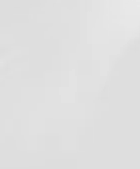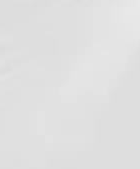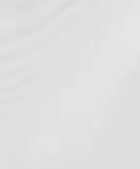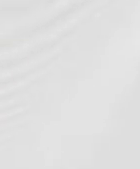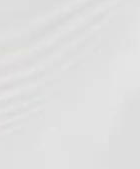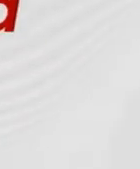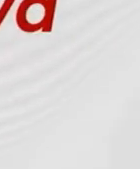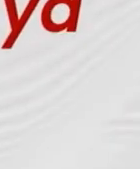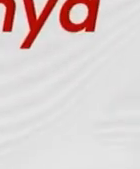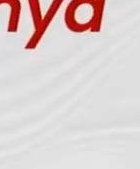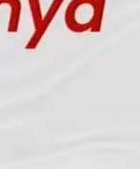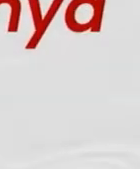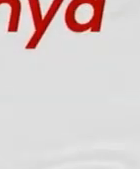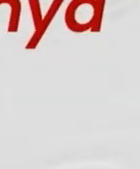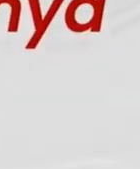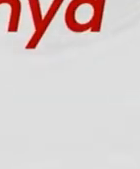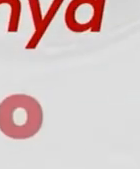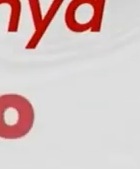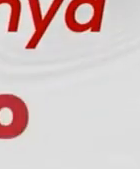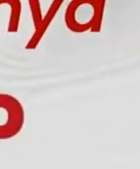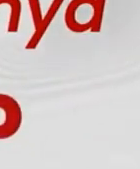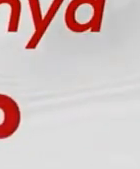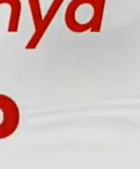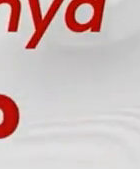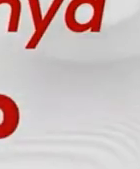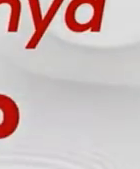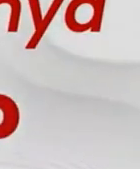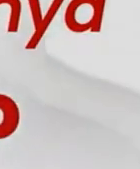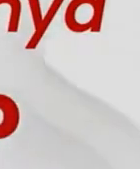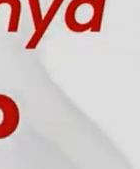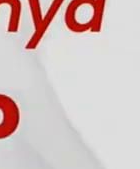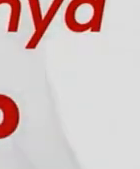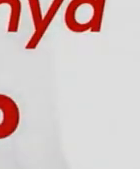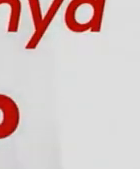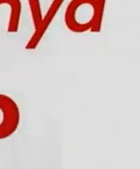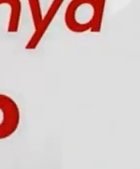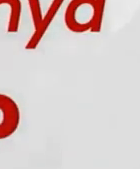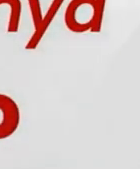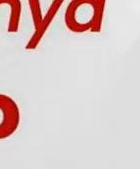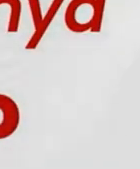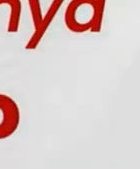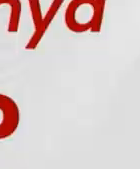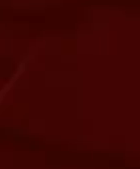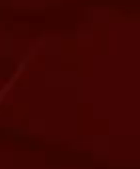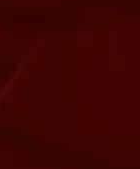platforms at Hope FM Live and at Hope TV Kenya. Kuwa rafiki mso leo.